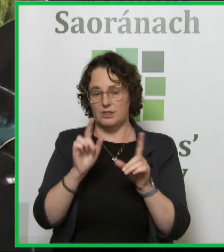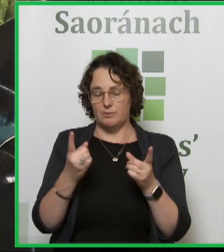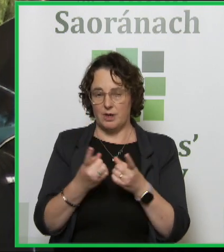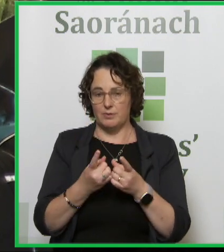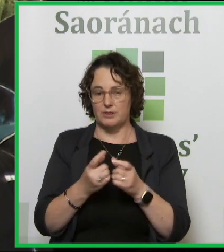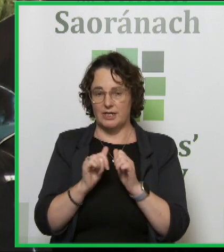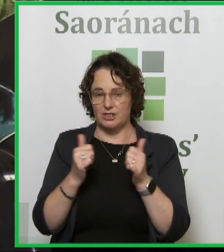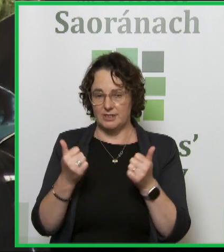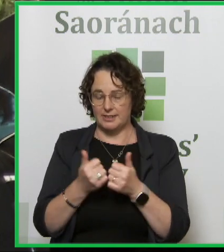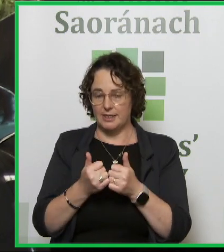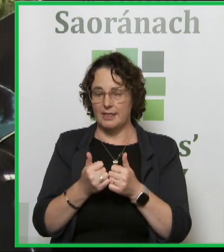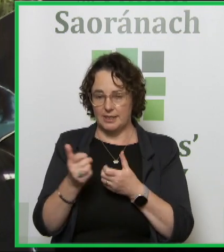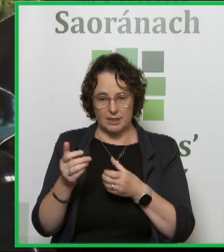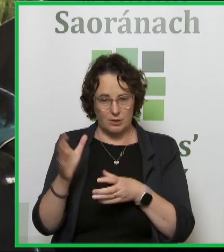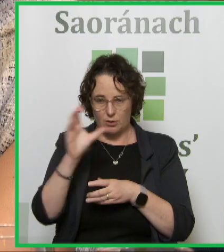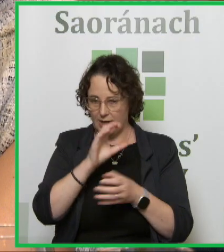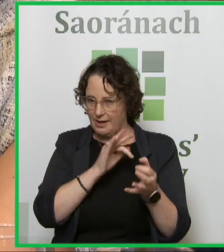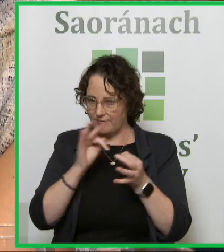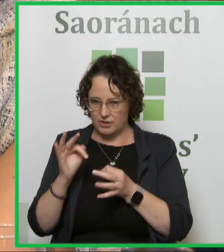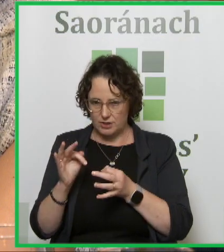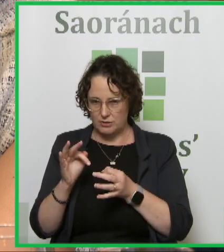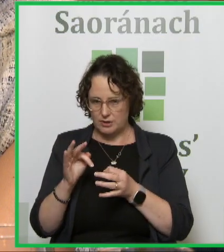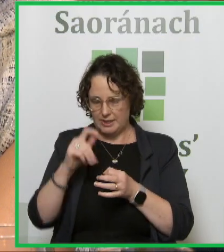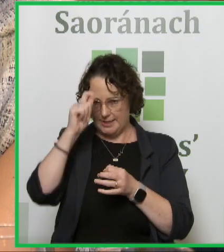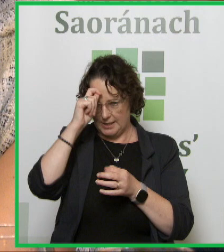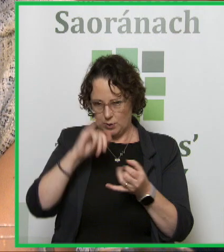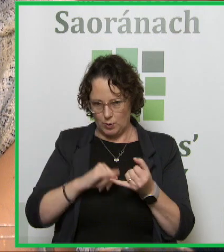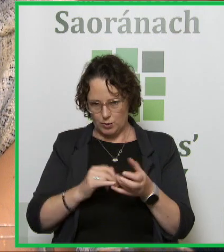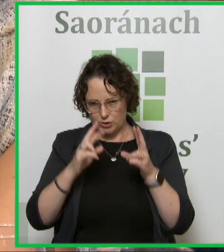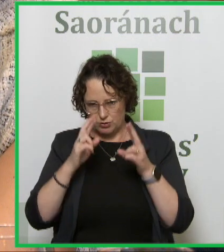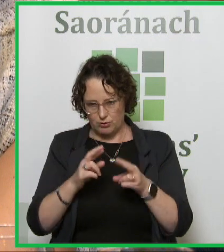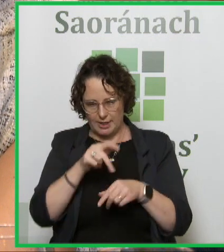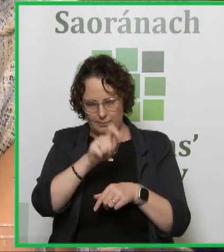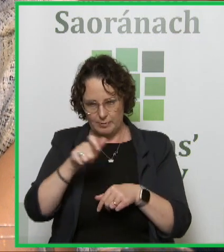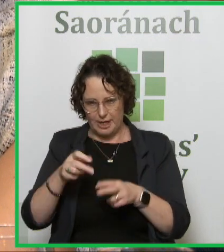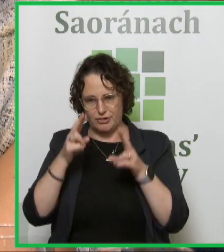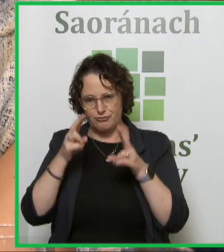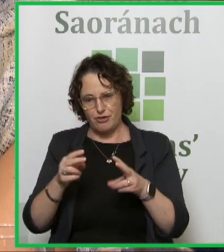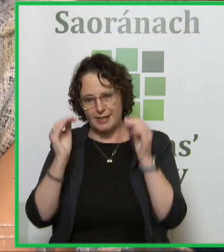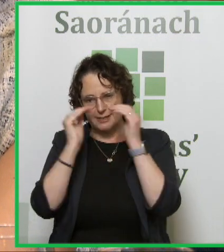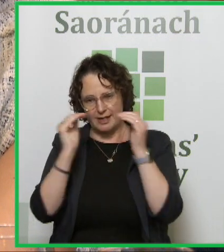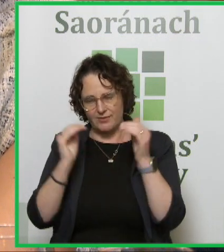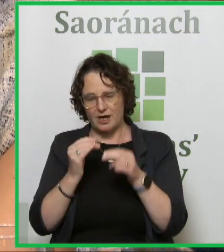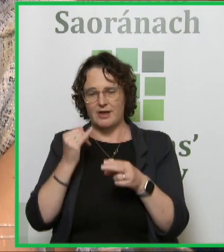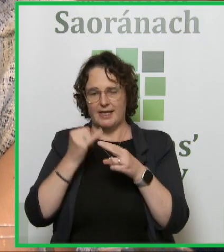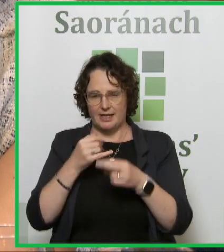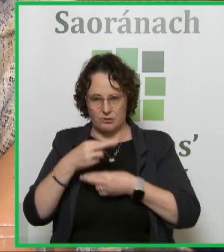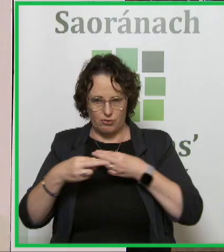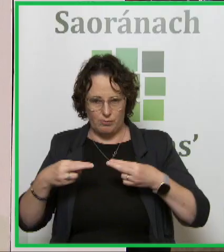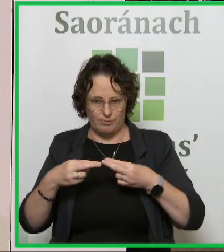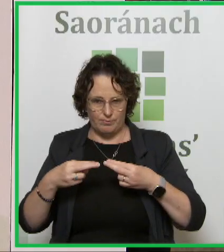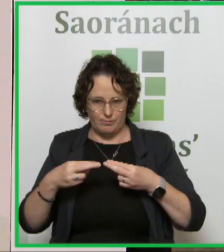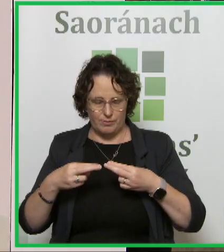agency can carry this. So you need to make sure the right people at the right level are in the room, and the people who